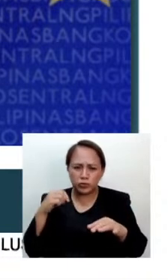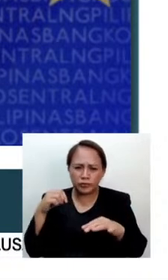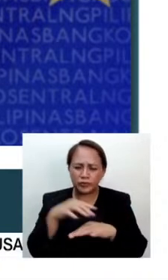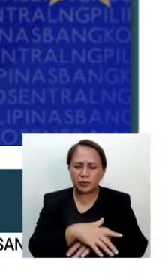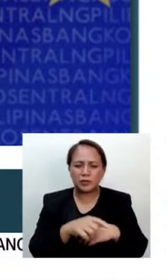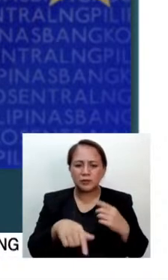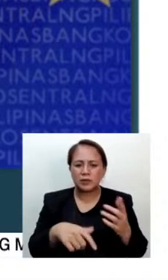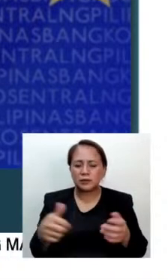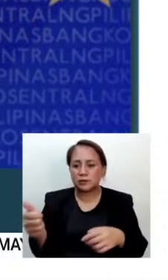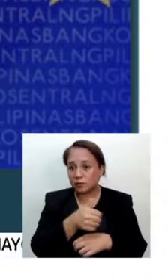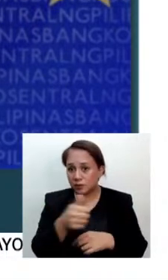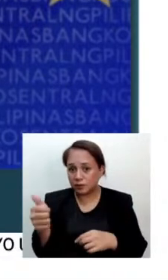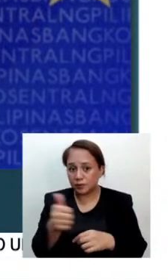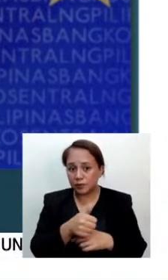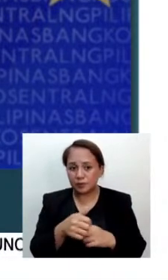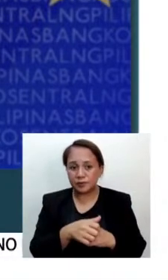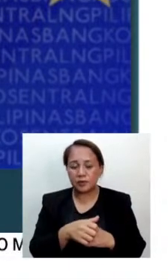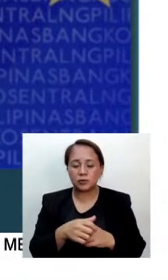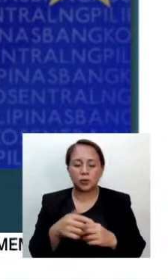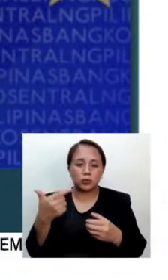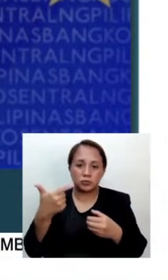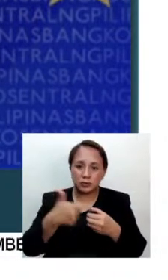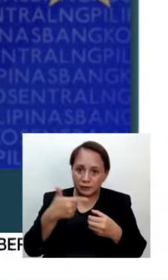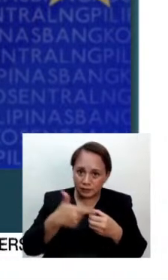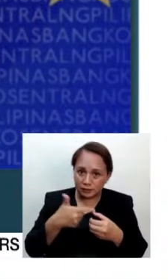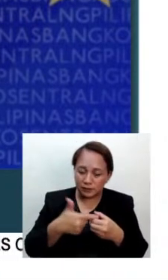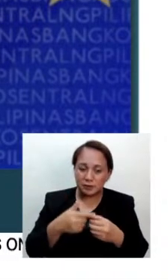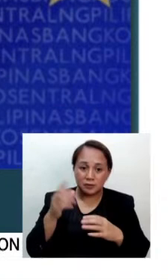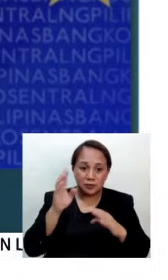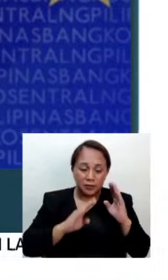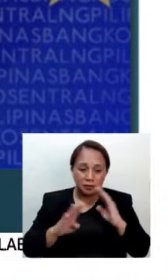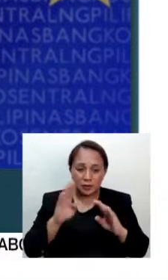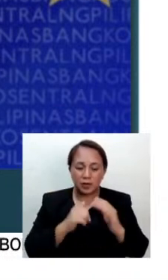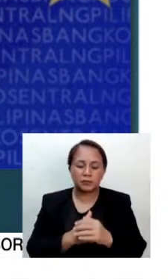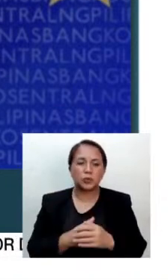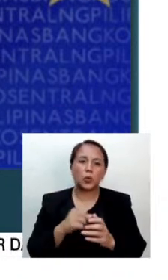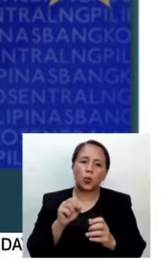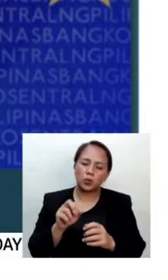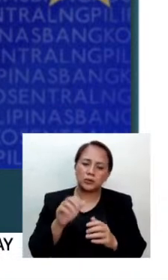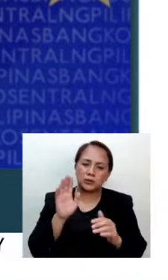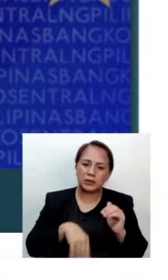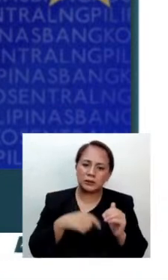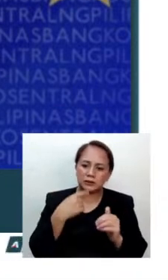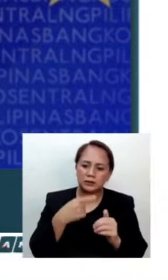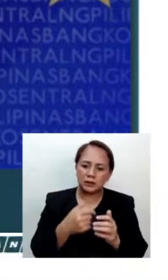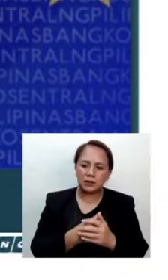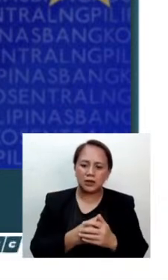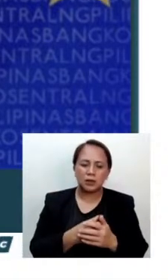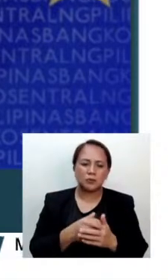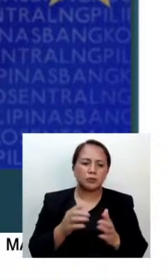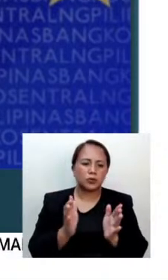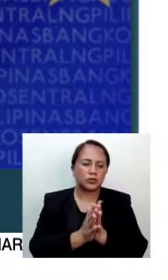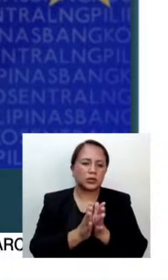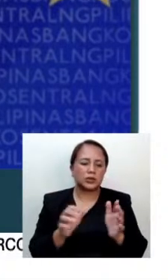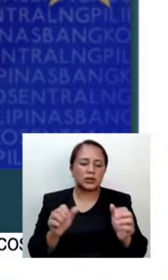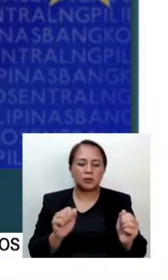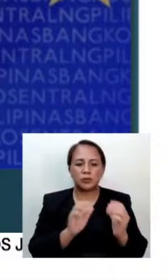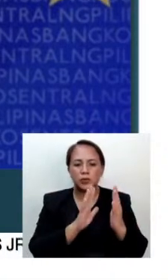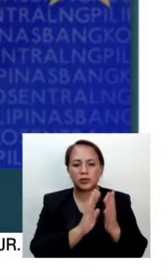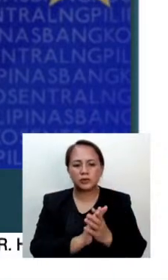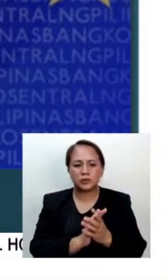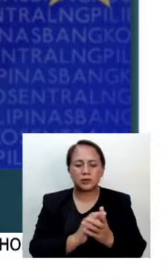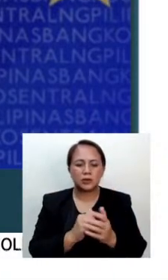transport by the oil prices, rather than say a a more general approach, like cutting